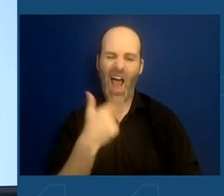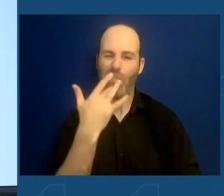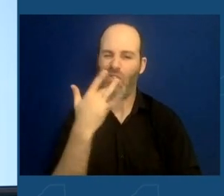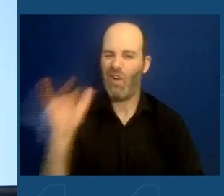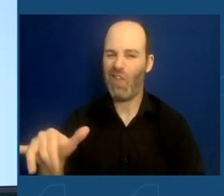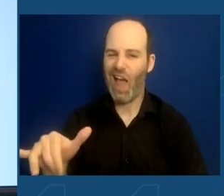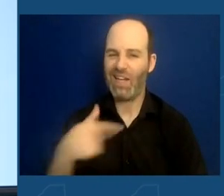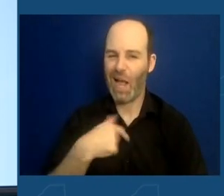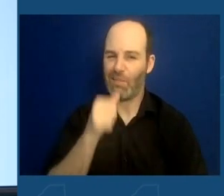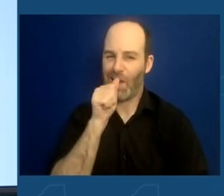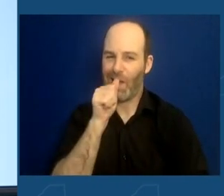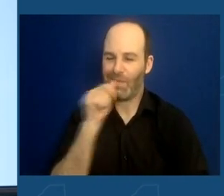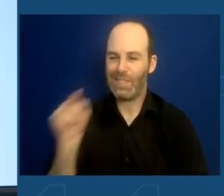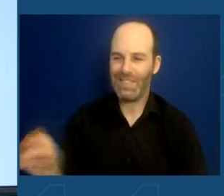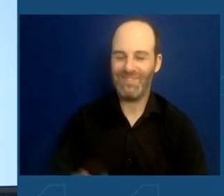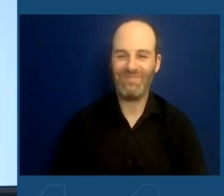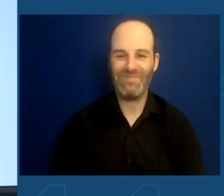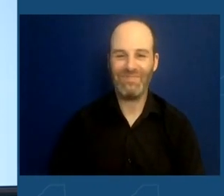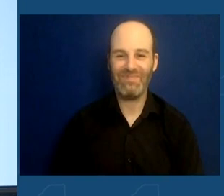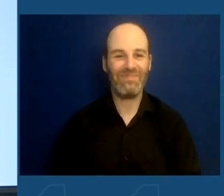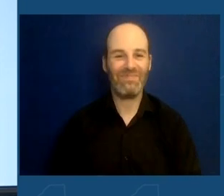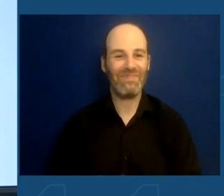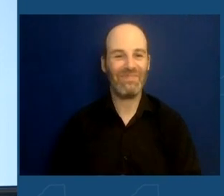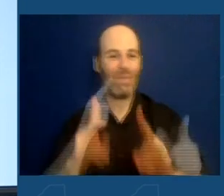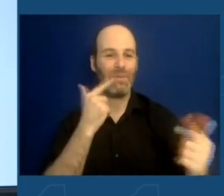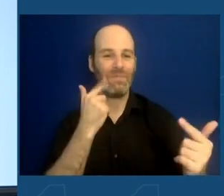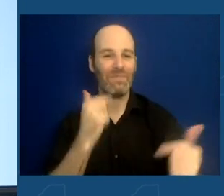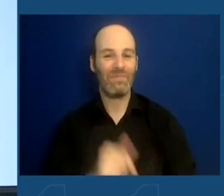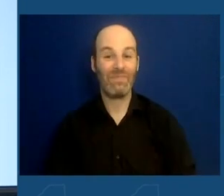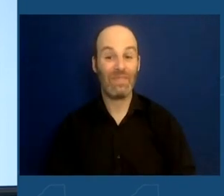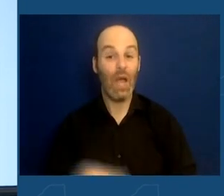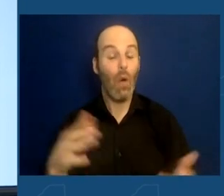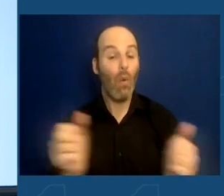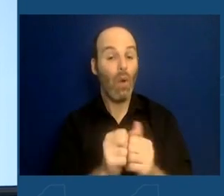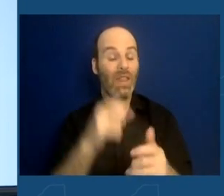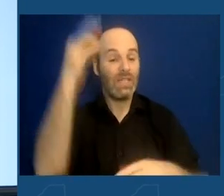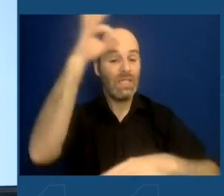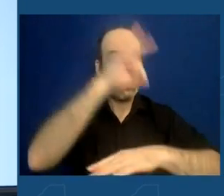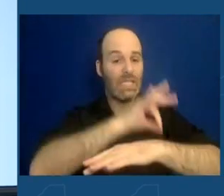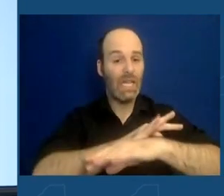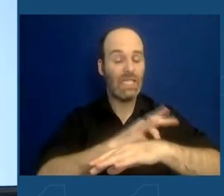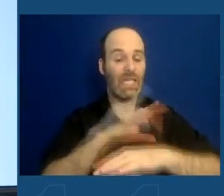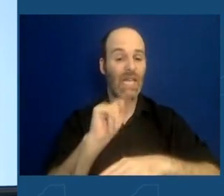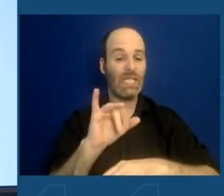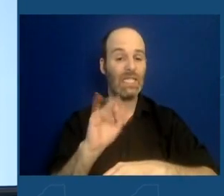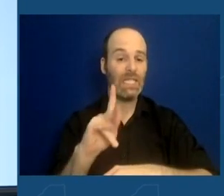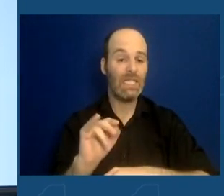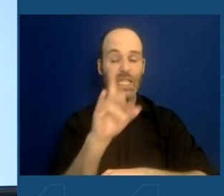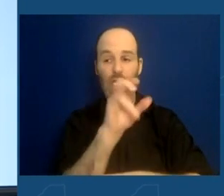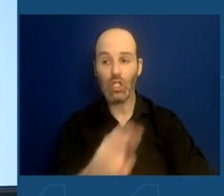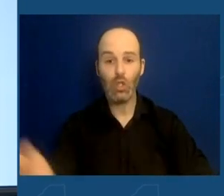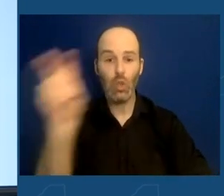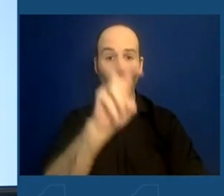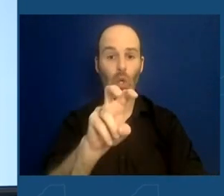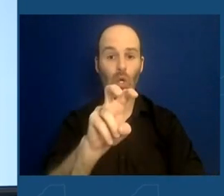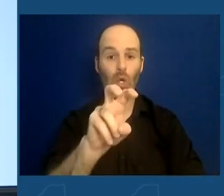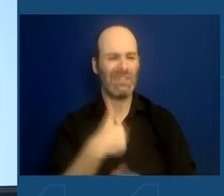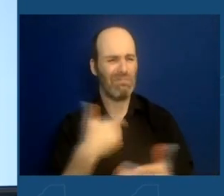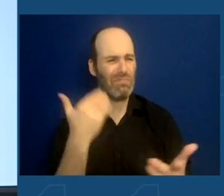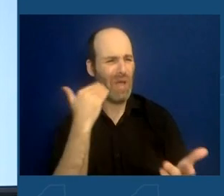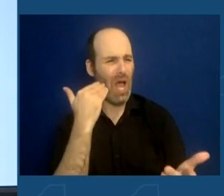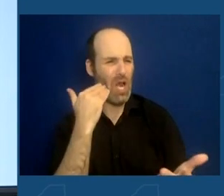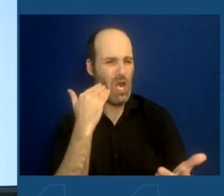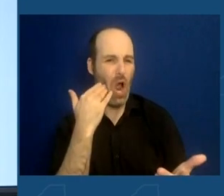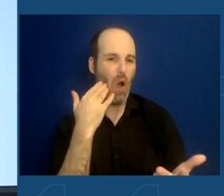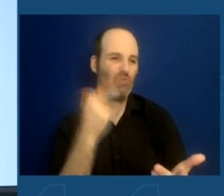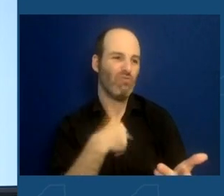But it's true. And with the Sunset Tiki Tours, you look at who's on the roster. I get the roster and I know who's on a tour every single night, and I